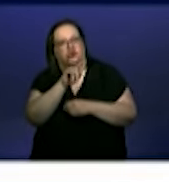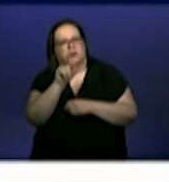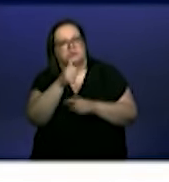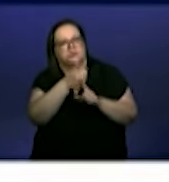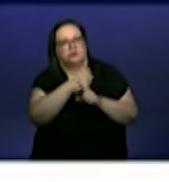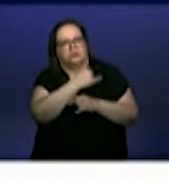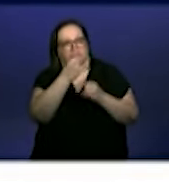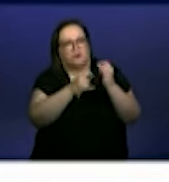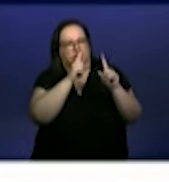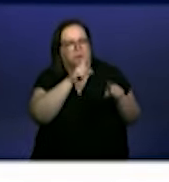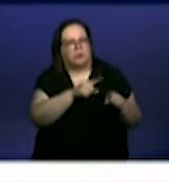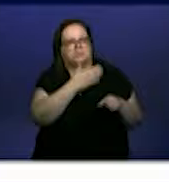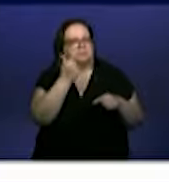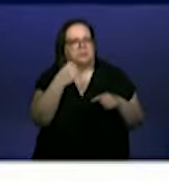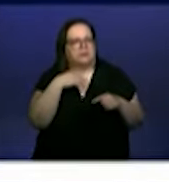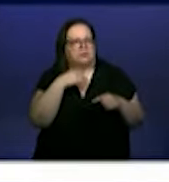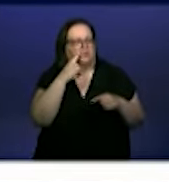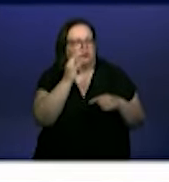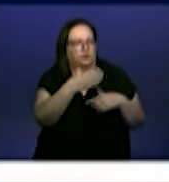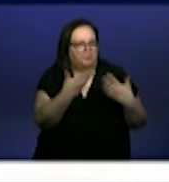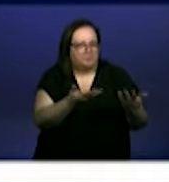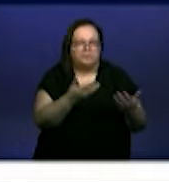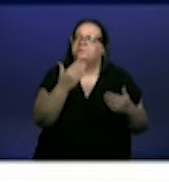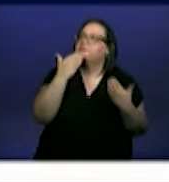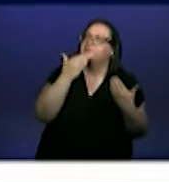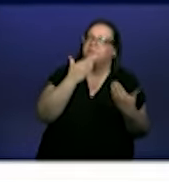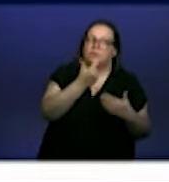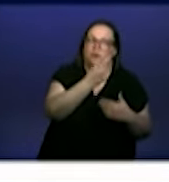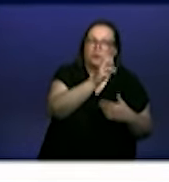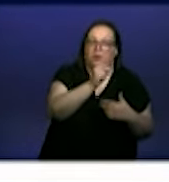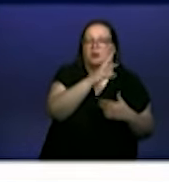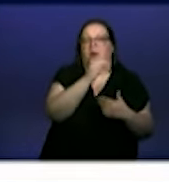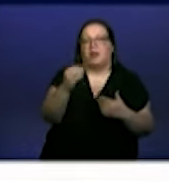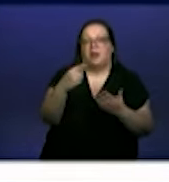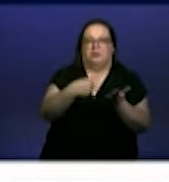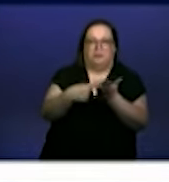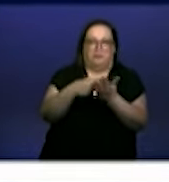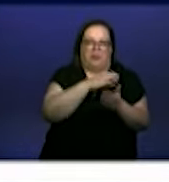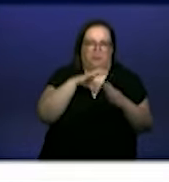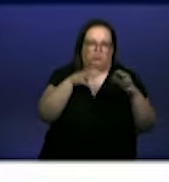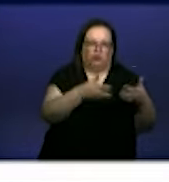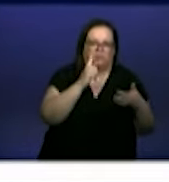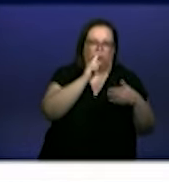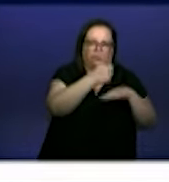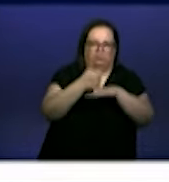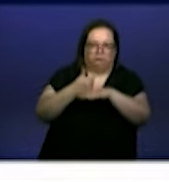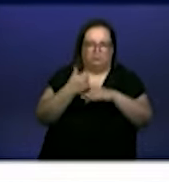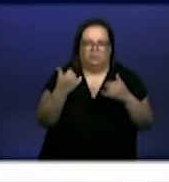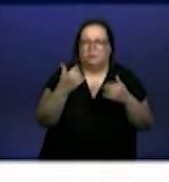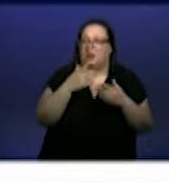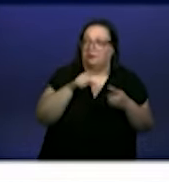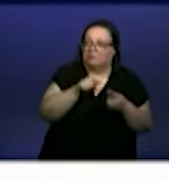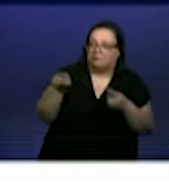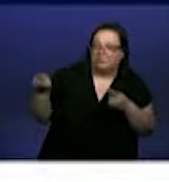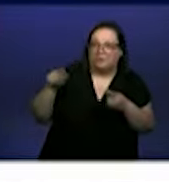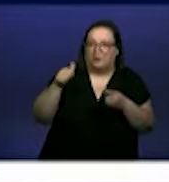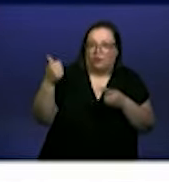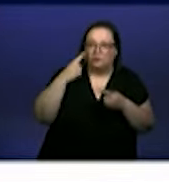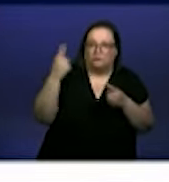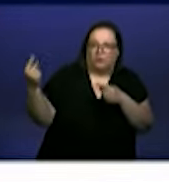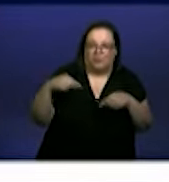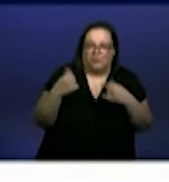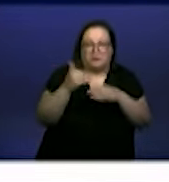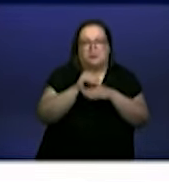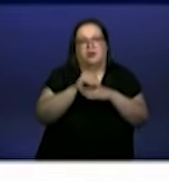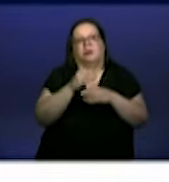candidate for the job? Thank you, Glenn, and a shout out to the Debate Commission for putting this together and for my colleagues for being here tonight. I'm John Curtis. Many